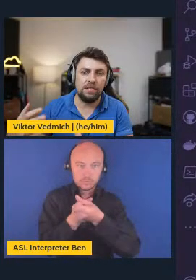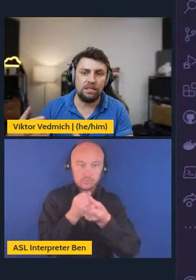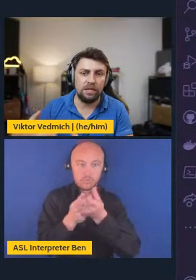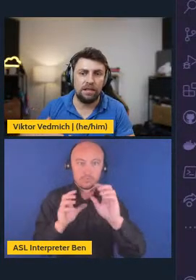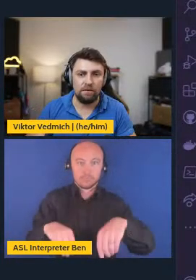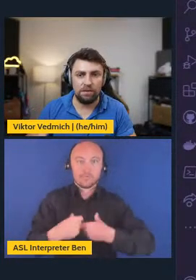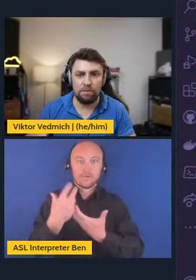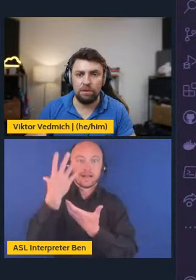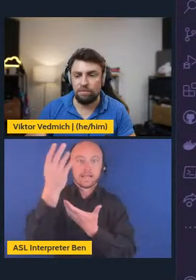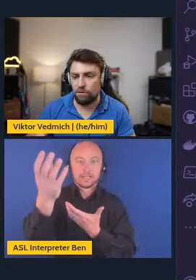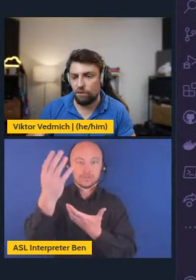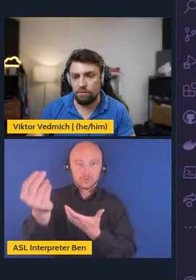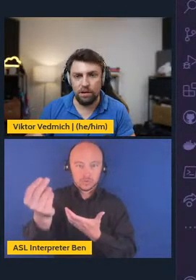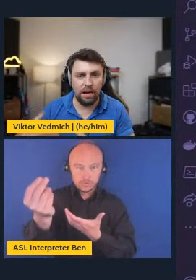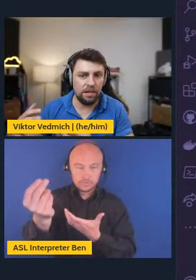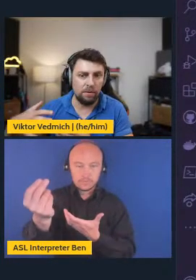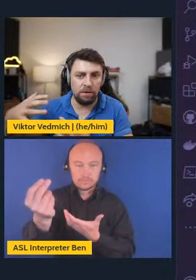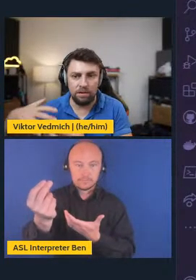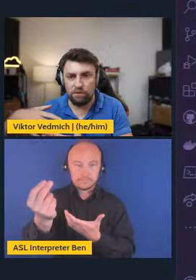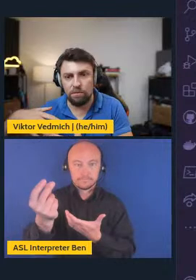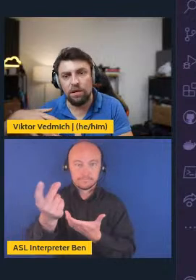external access, like for example, from